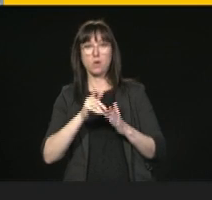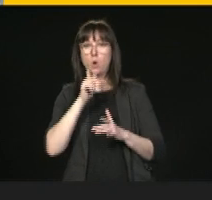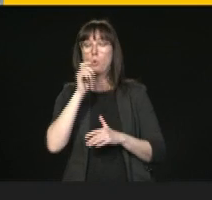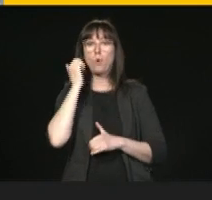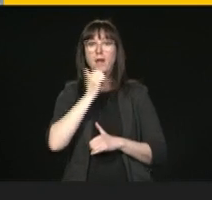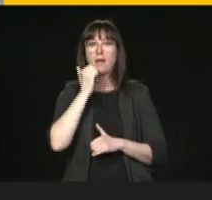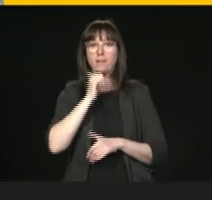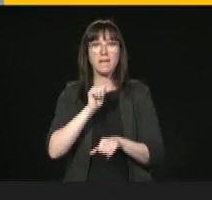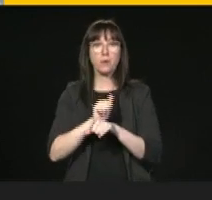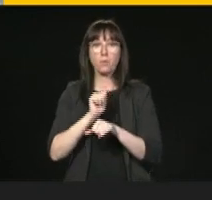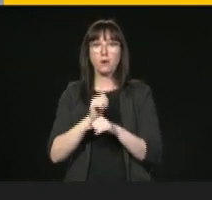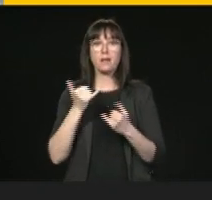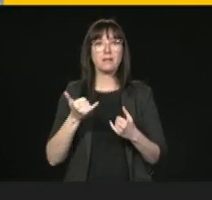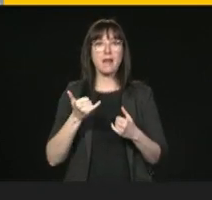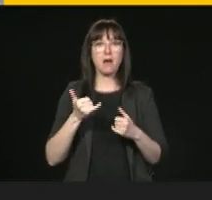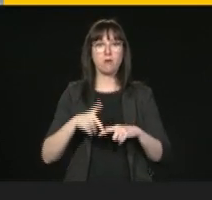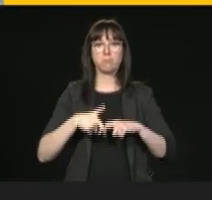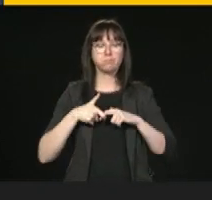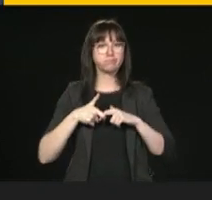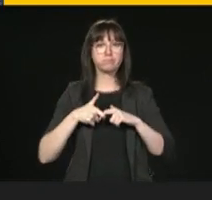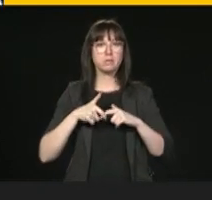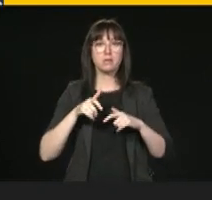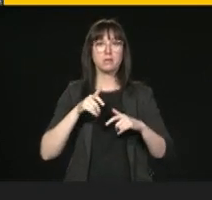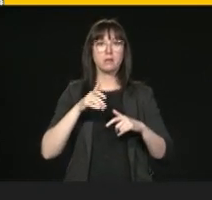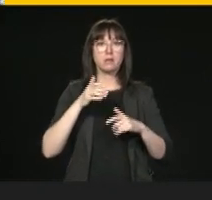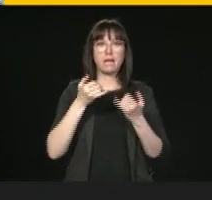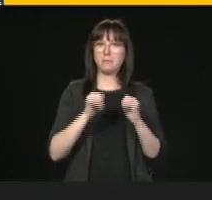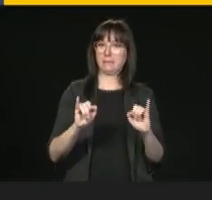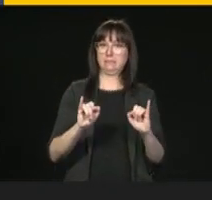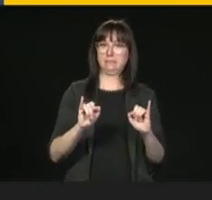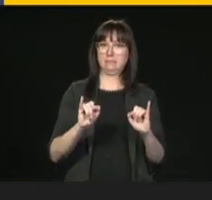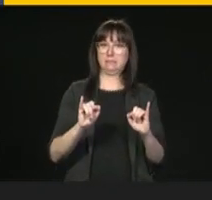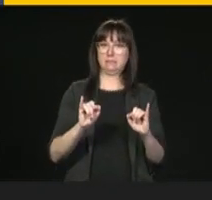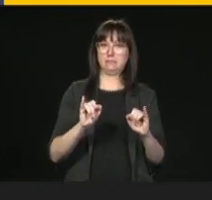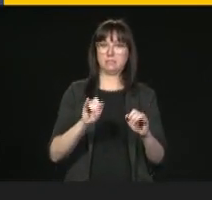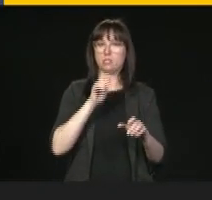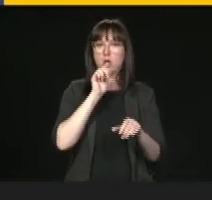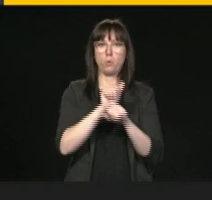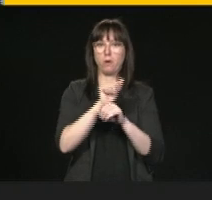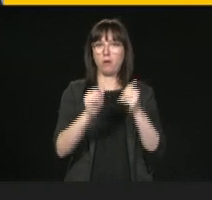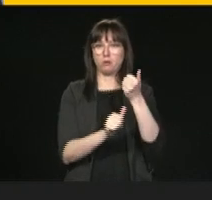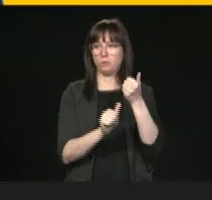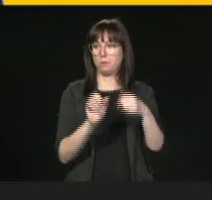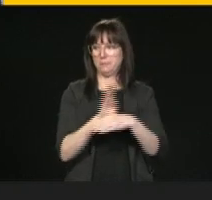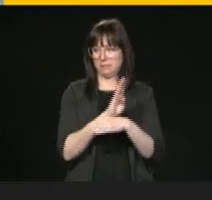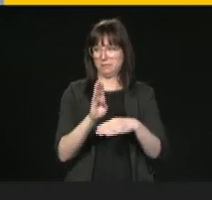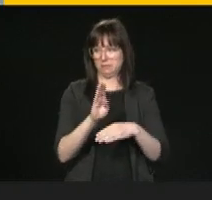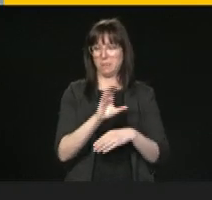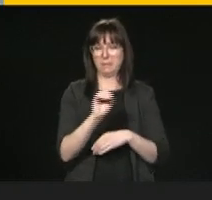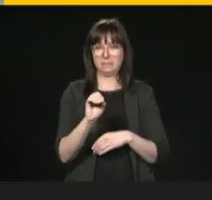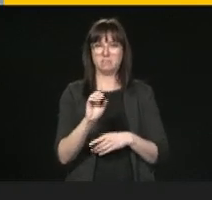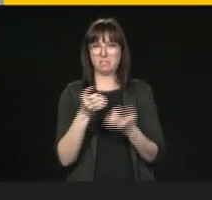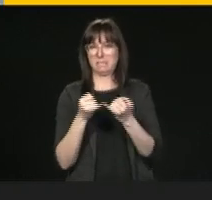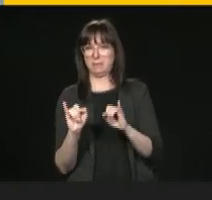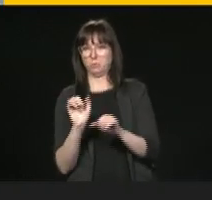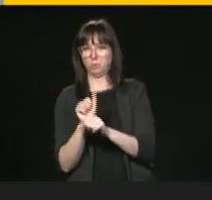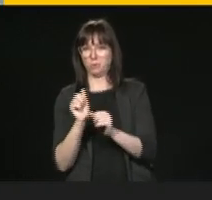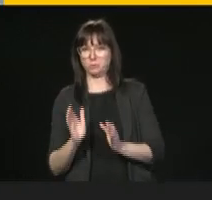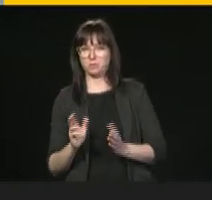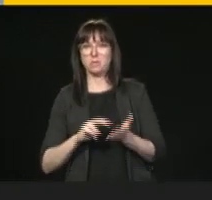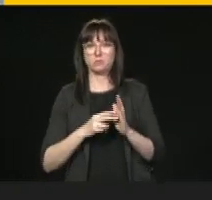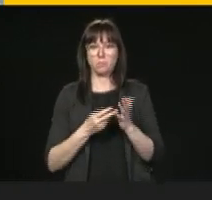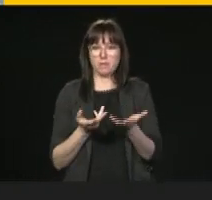we were very focused on how do we make sure that everybody gets access to funds. So it meant for the person